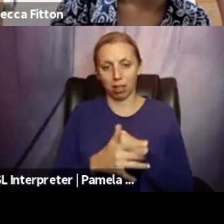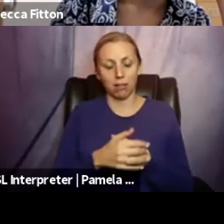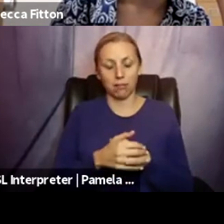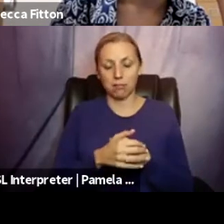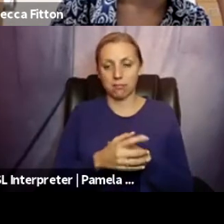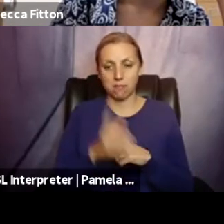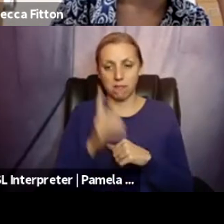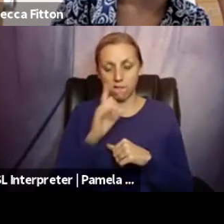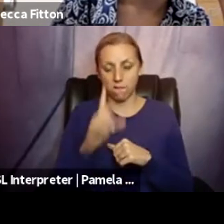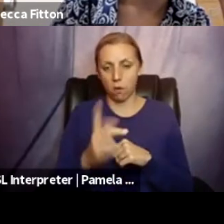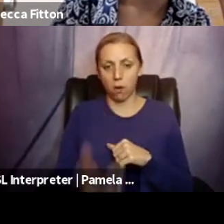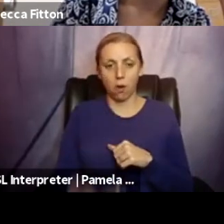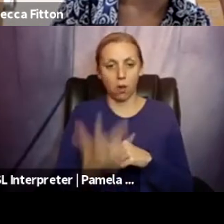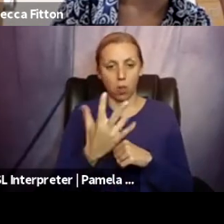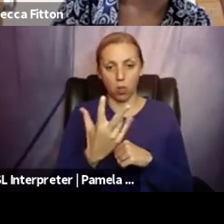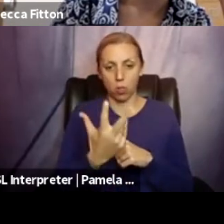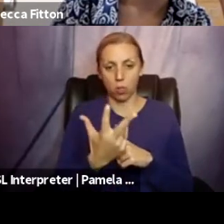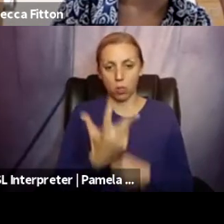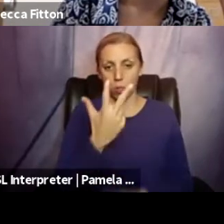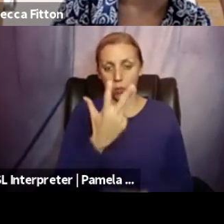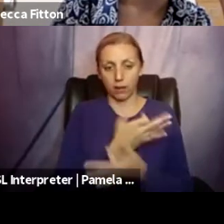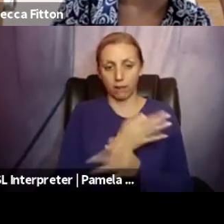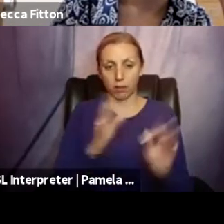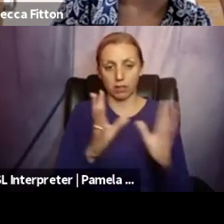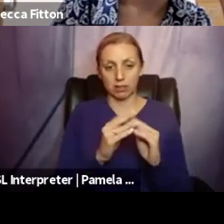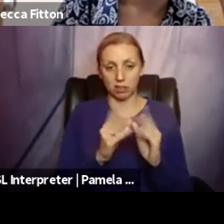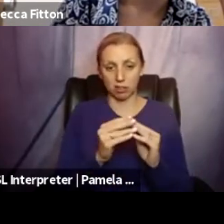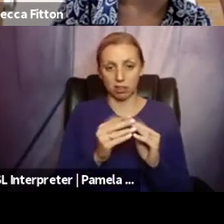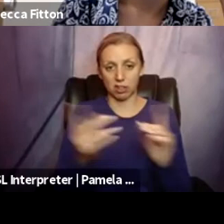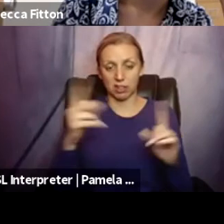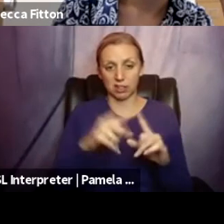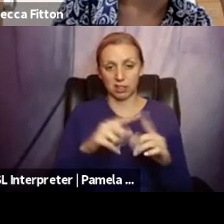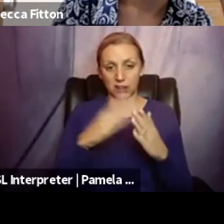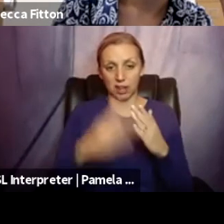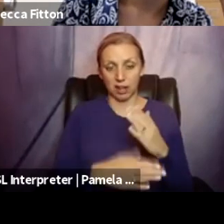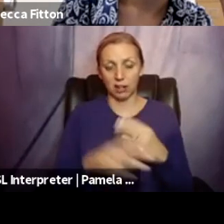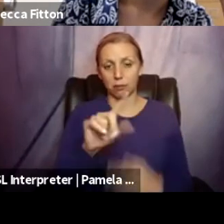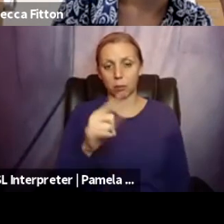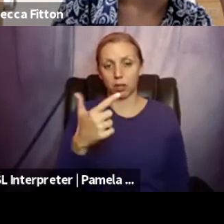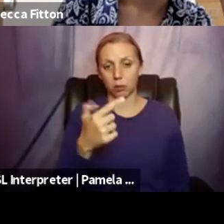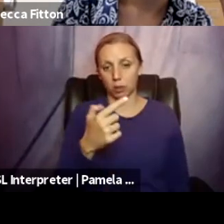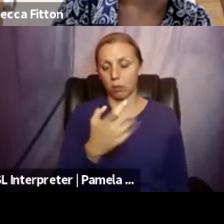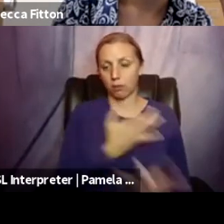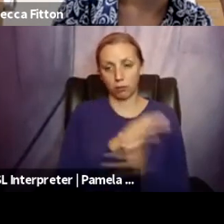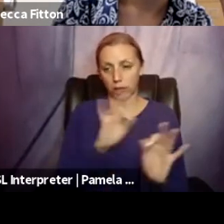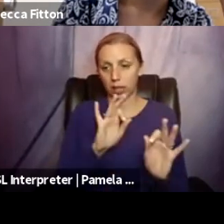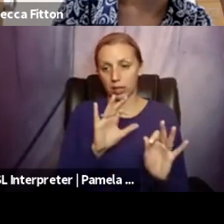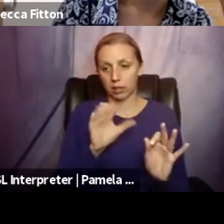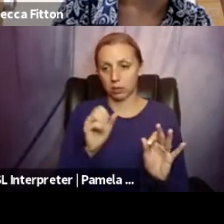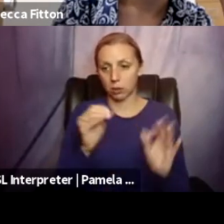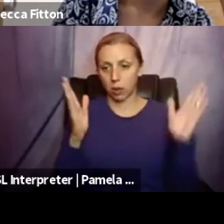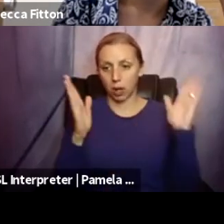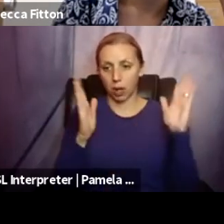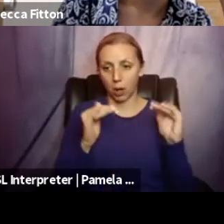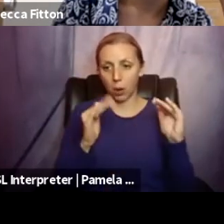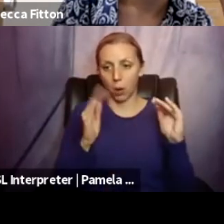The 3 free sessions are available all the way to the end of 2021. And so I hope that you take